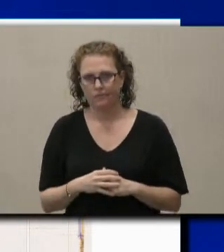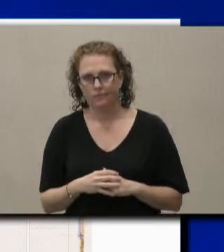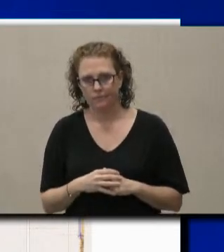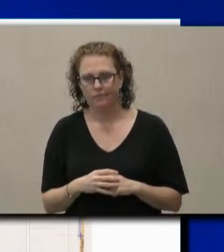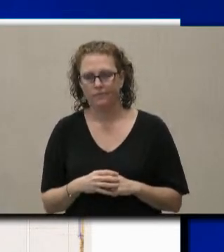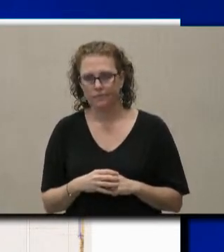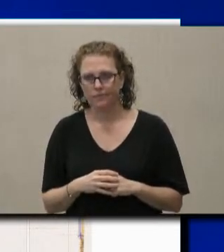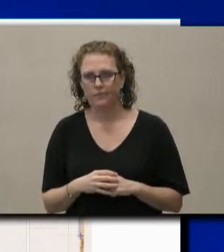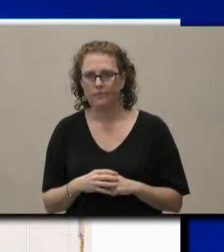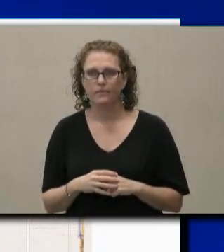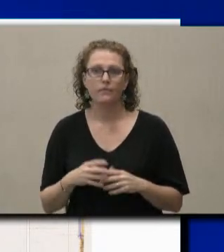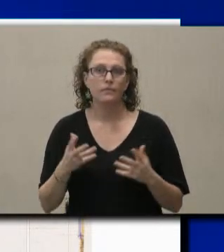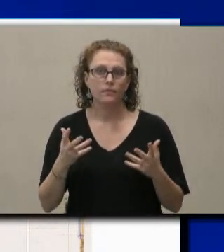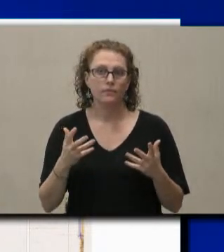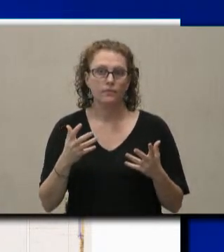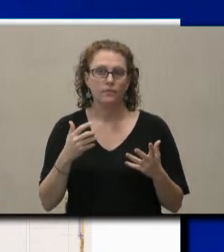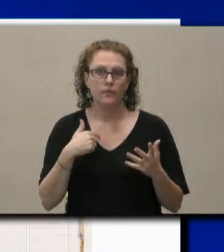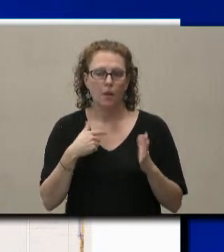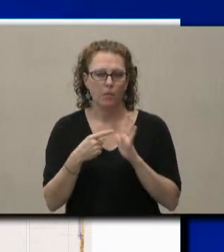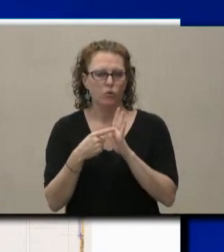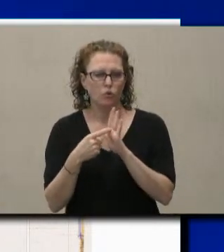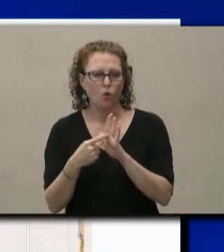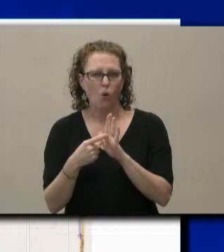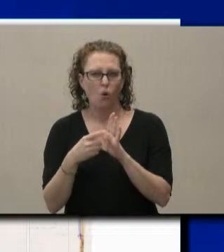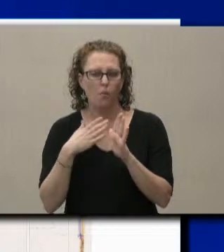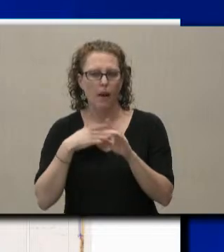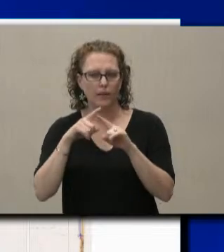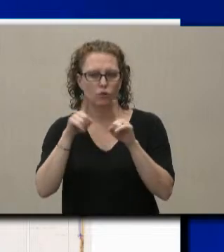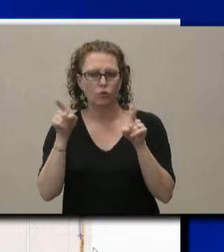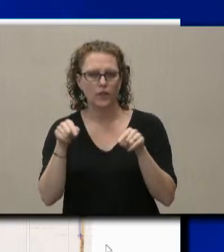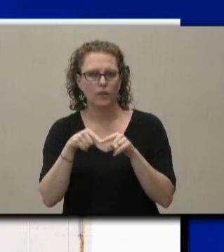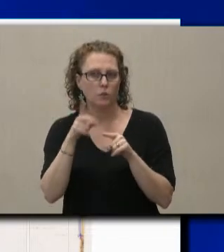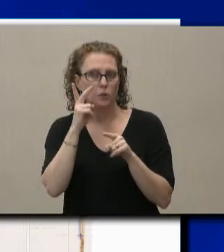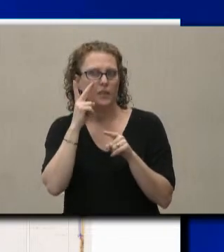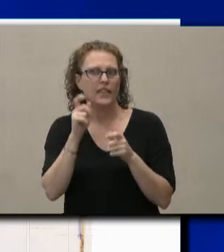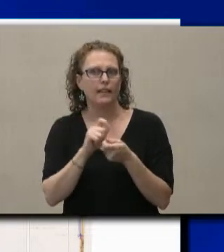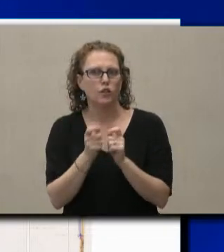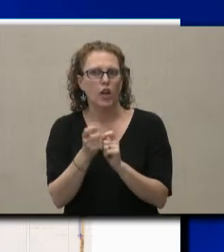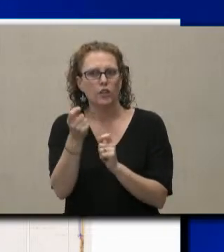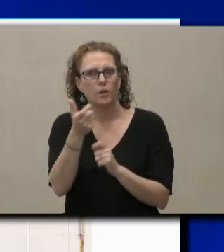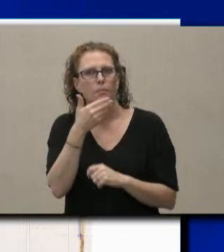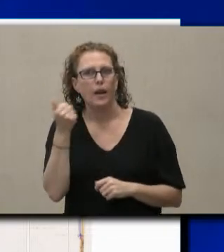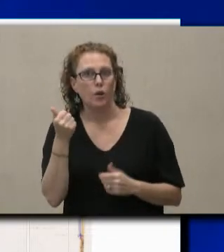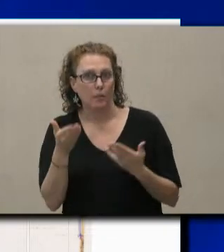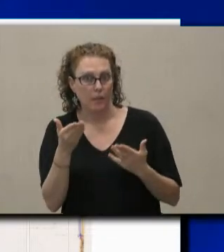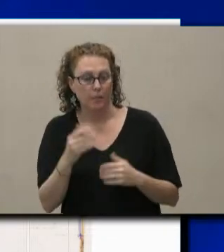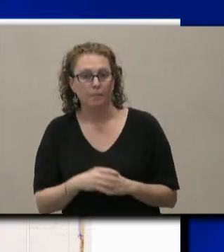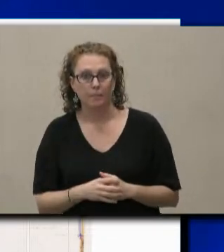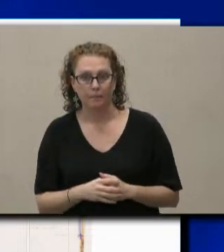happens here, and actually I'll shift over my screen so you can see that a little bit more.